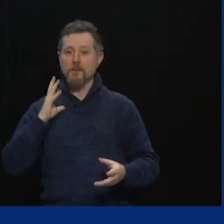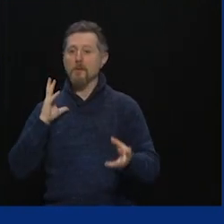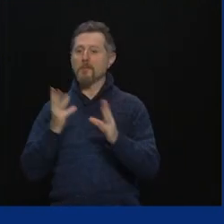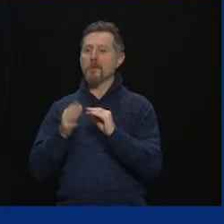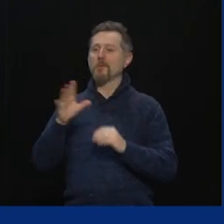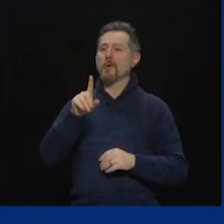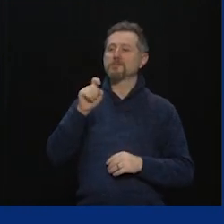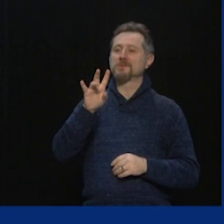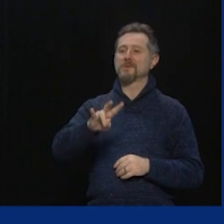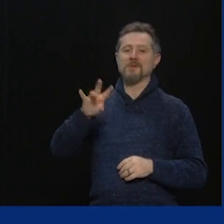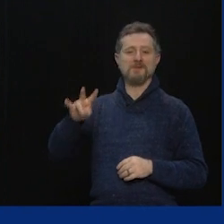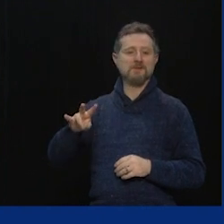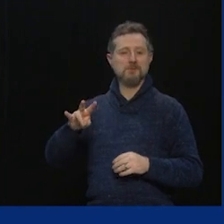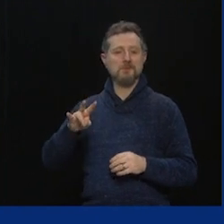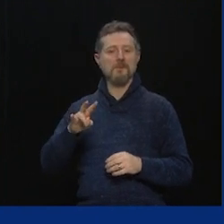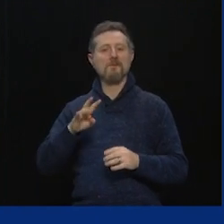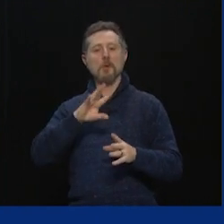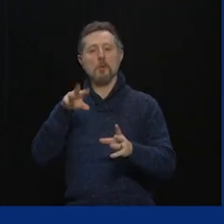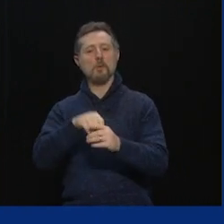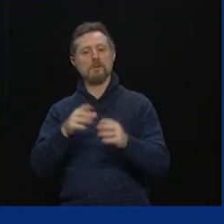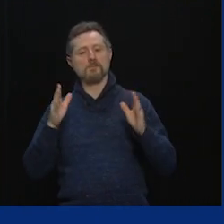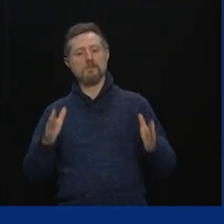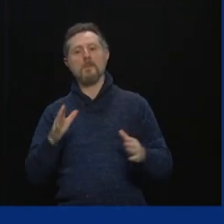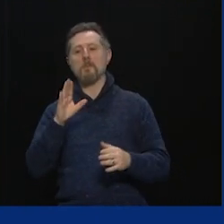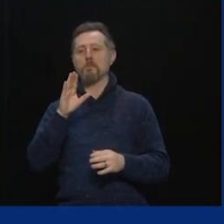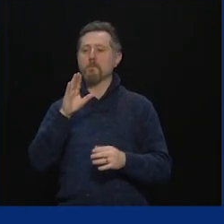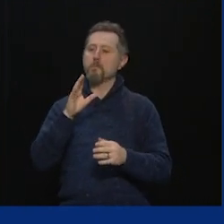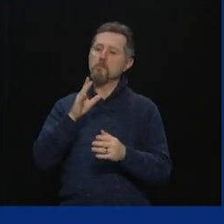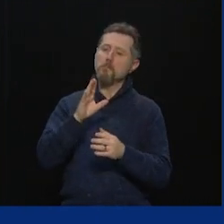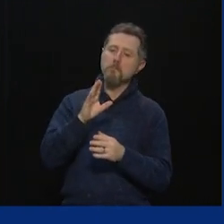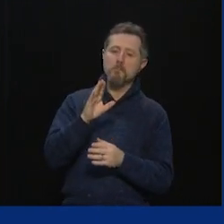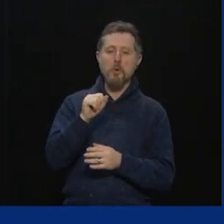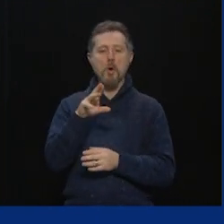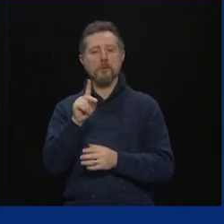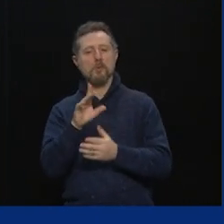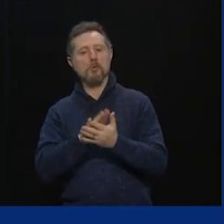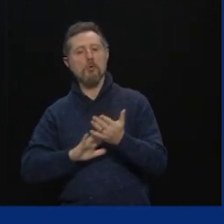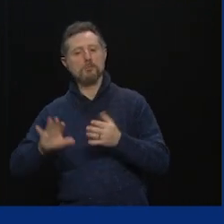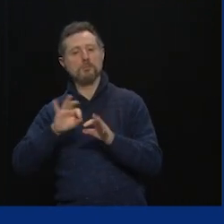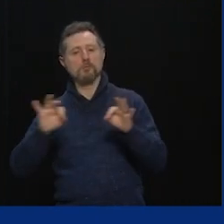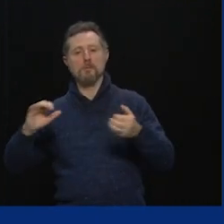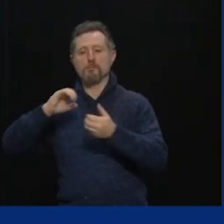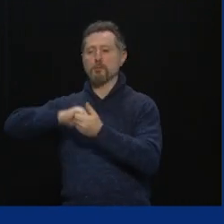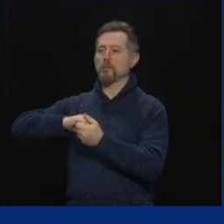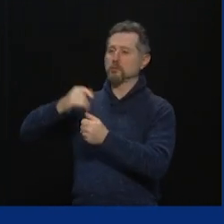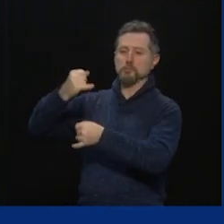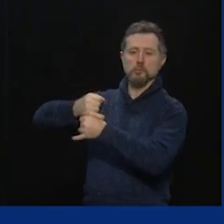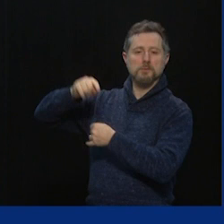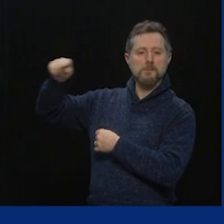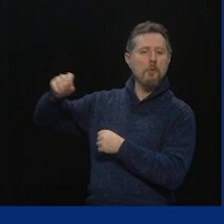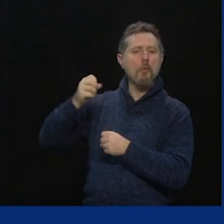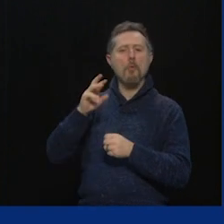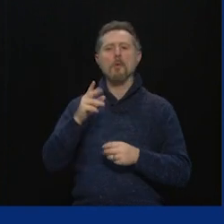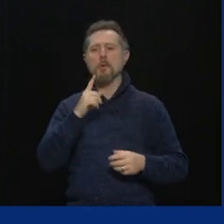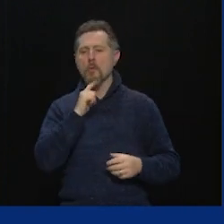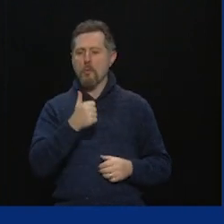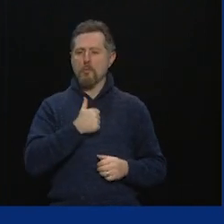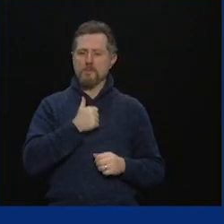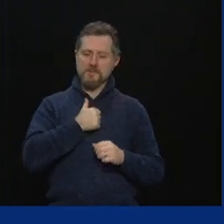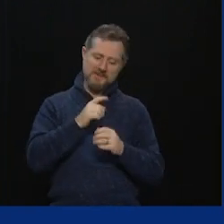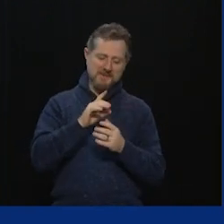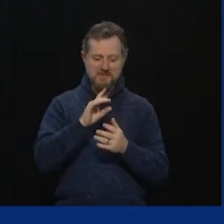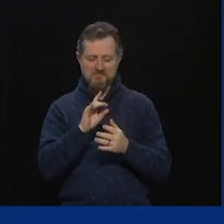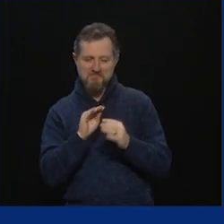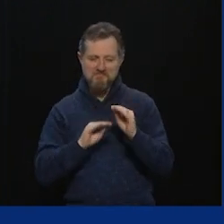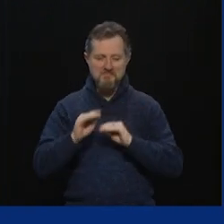placed in a Bard degree program with one of our partner institutions or in our own campus